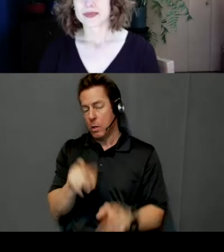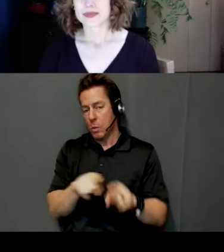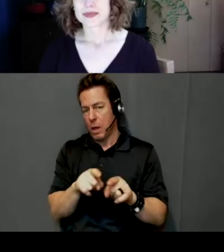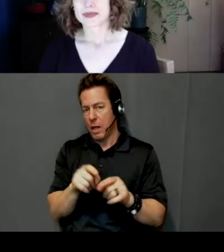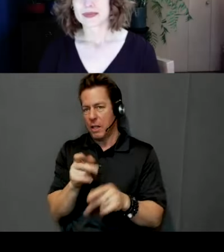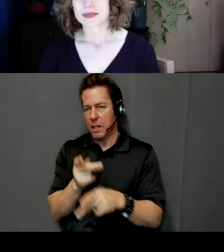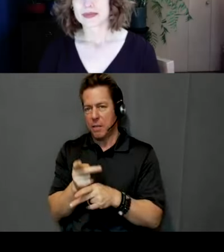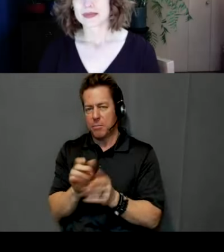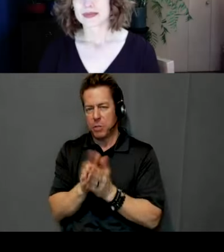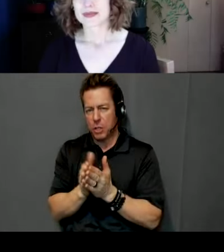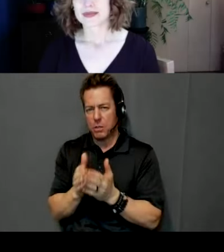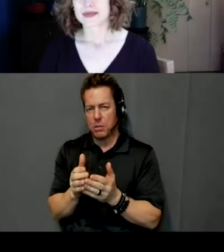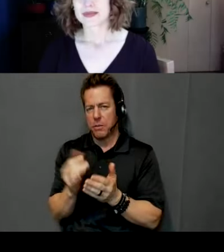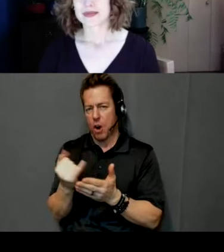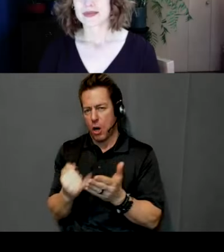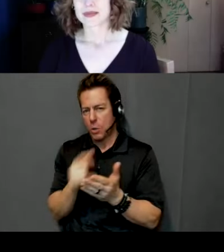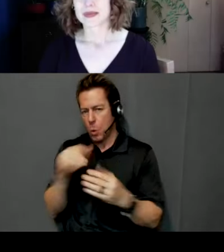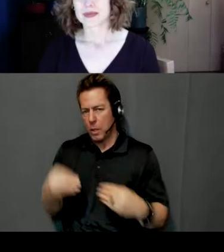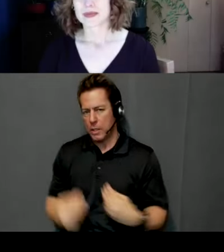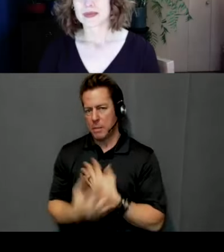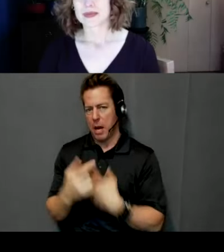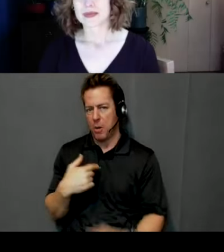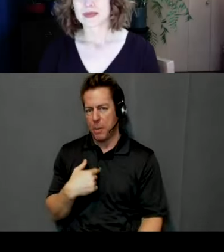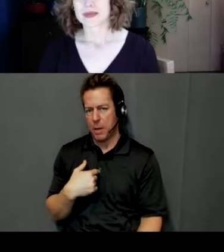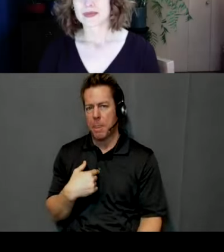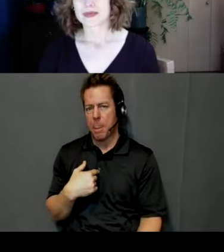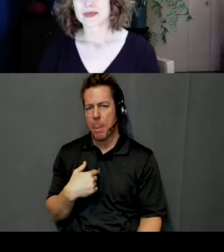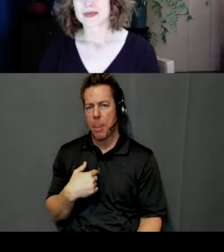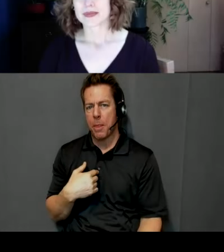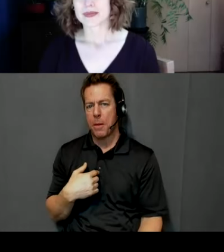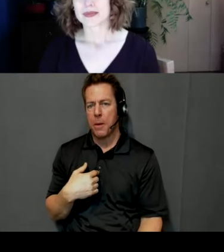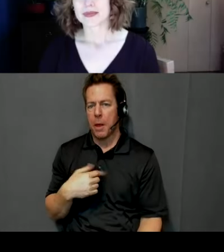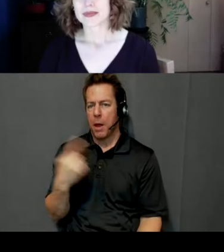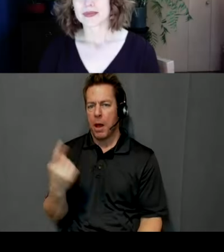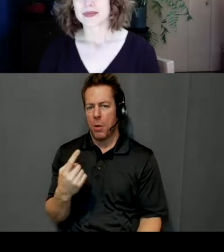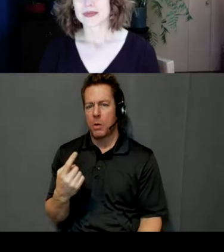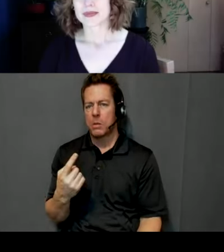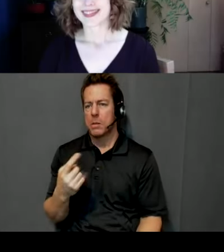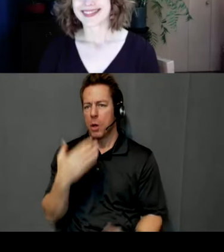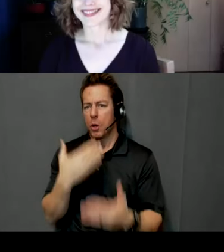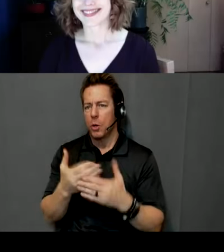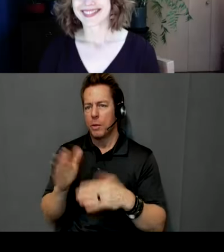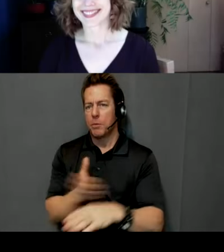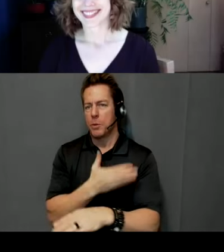of books of artists who inspire me. I always have good music playing.